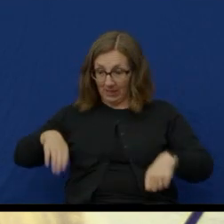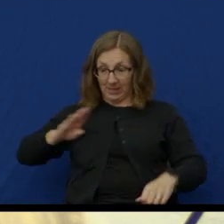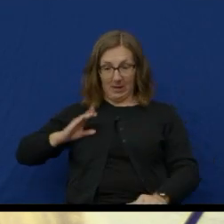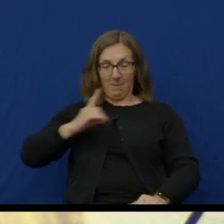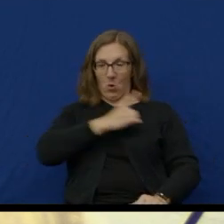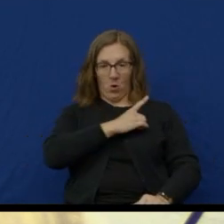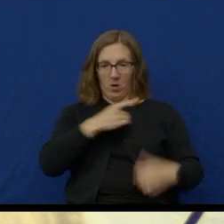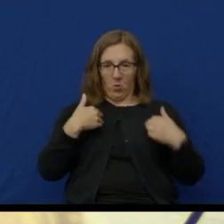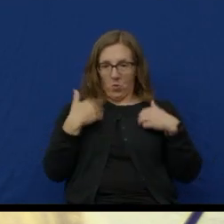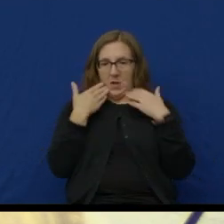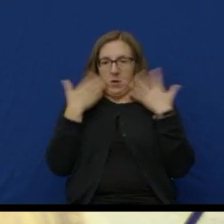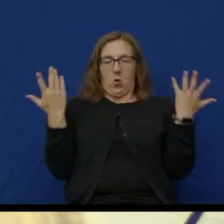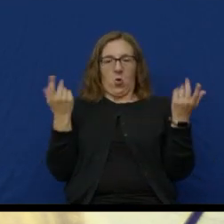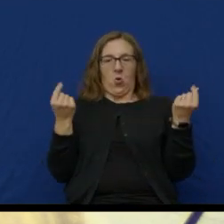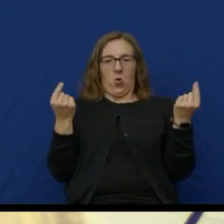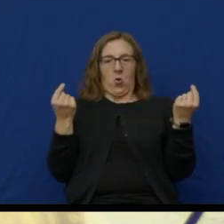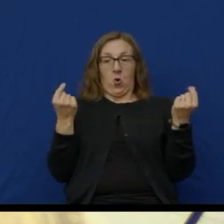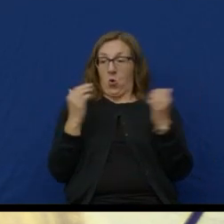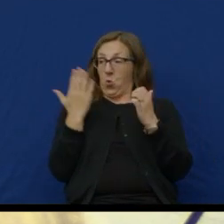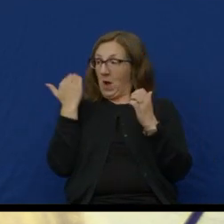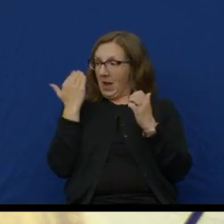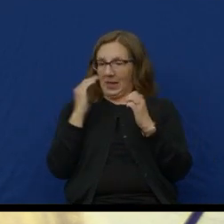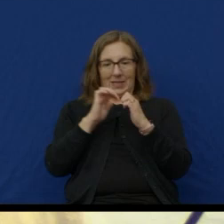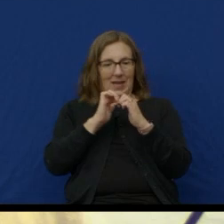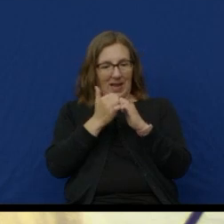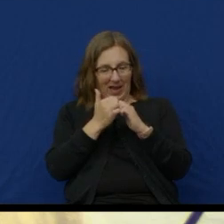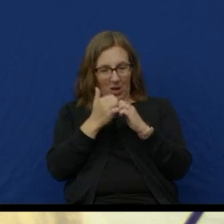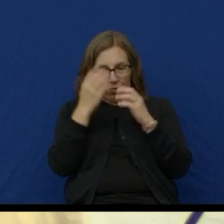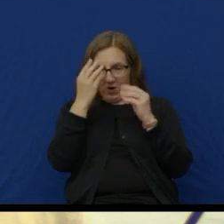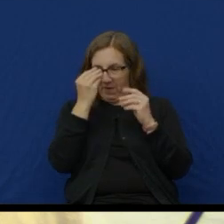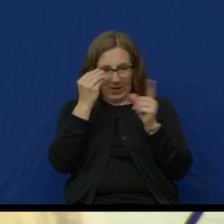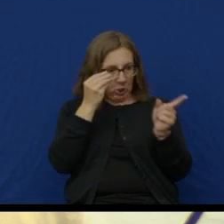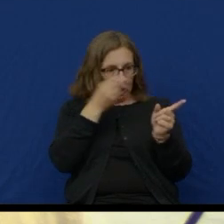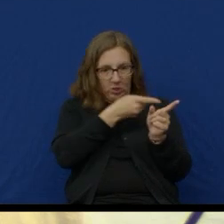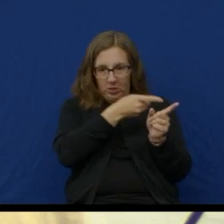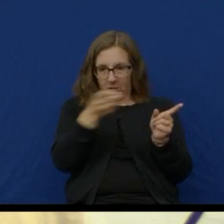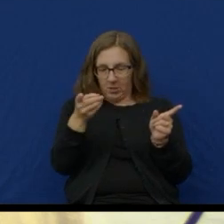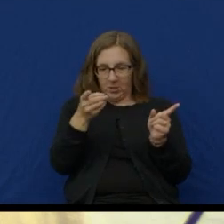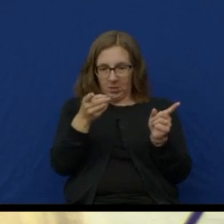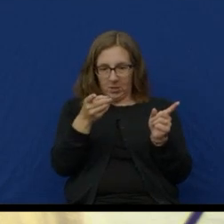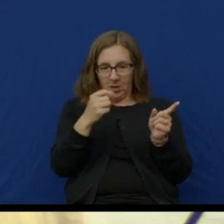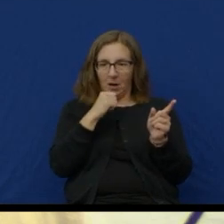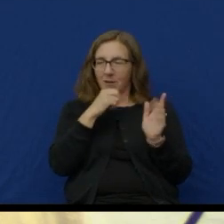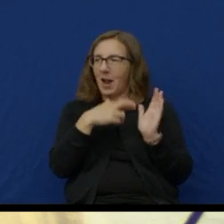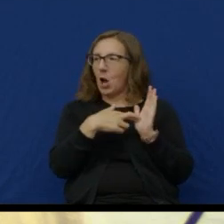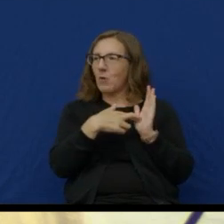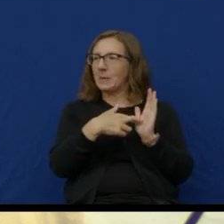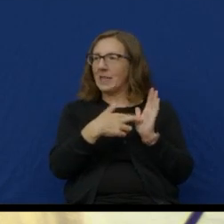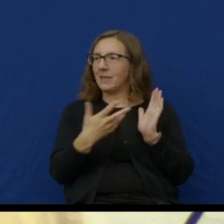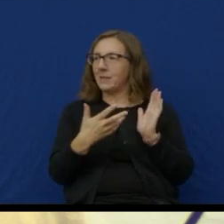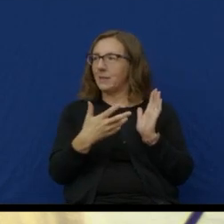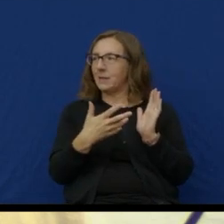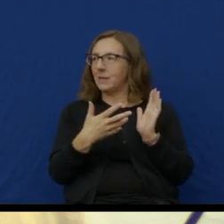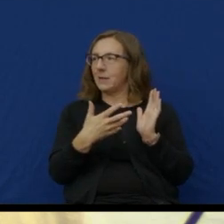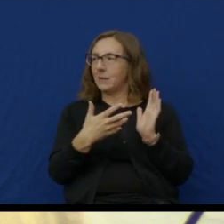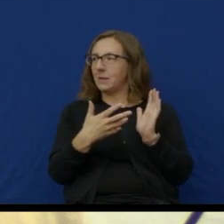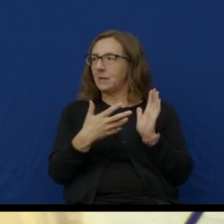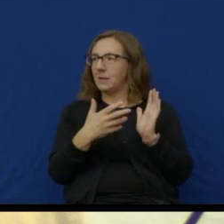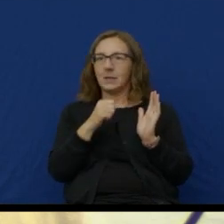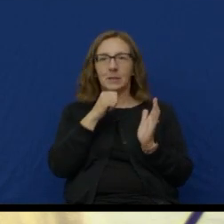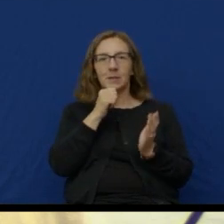because until it gets informed by these people that are not represented, it is not valid.